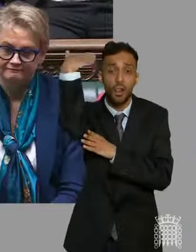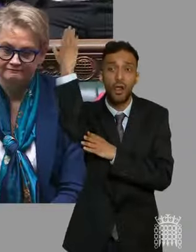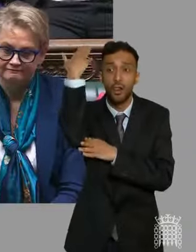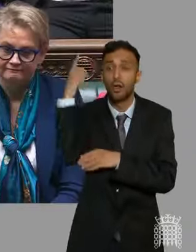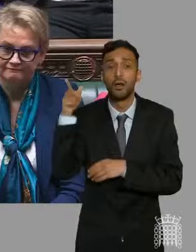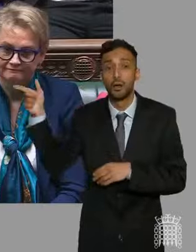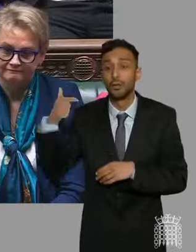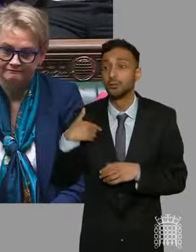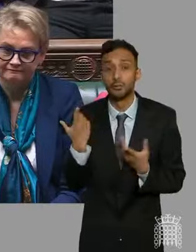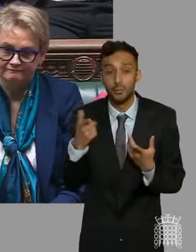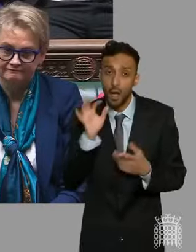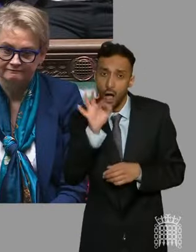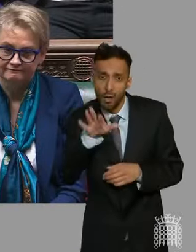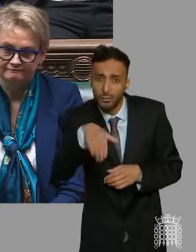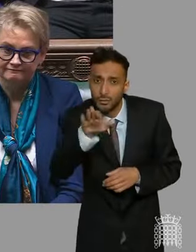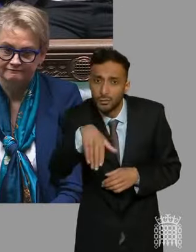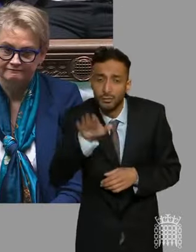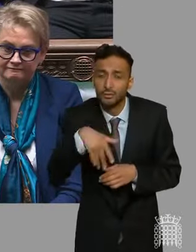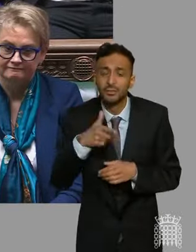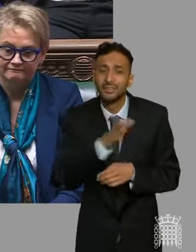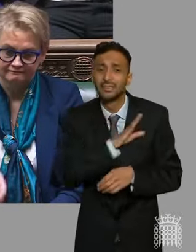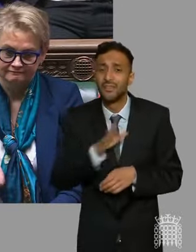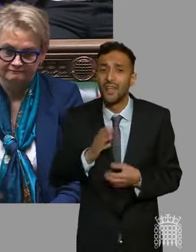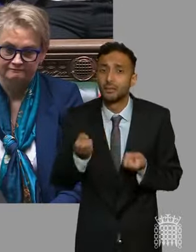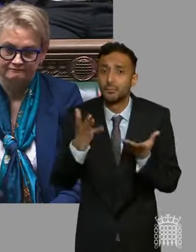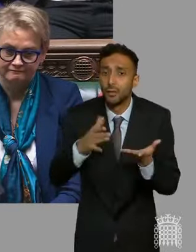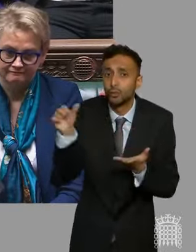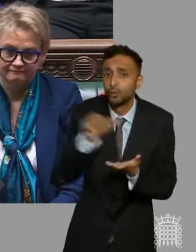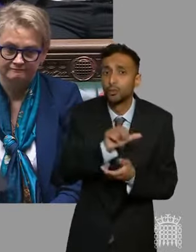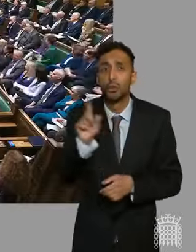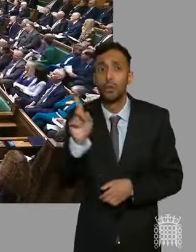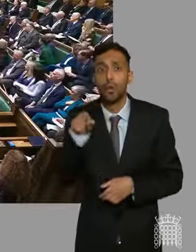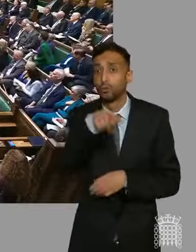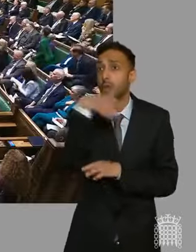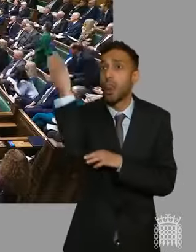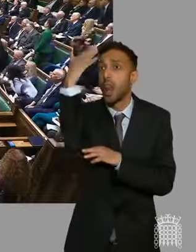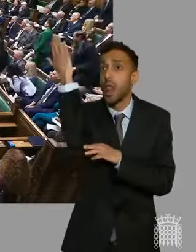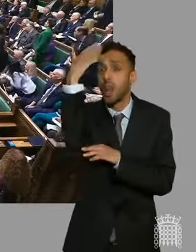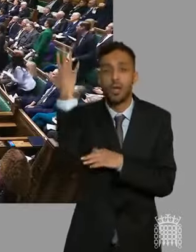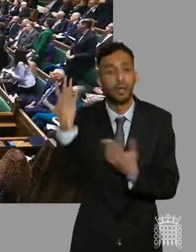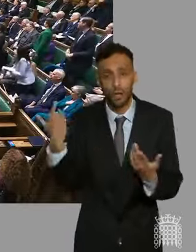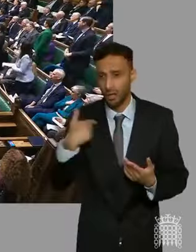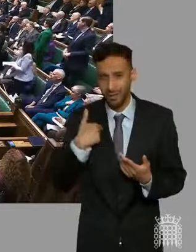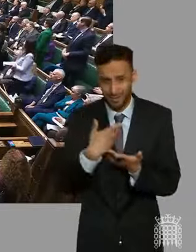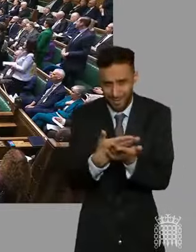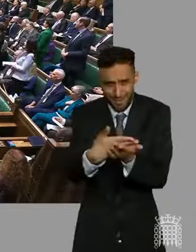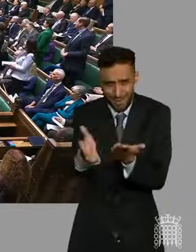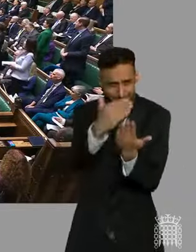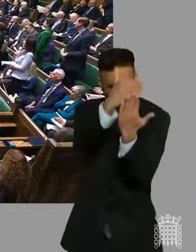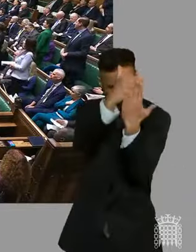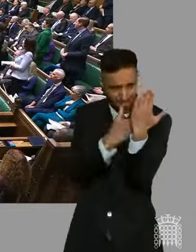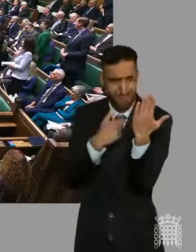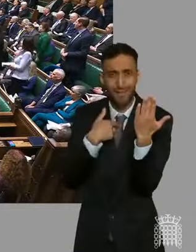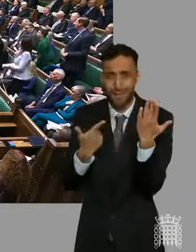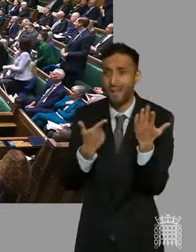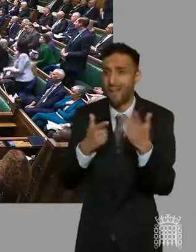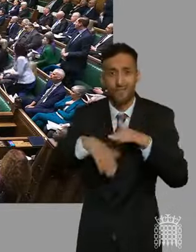set it out, a full, credible, costed plan, and I thought she supported it. Holly Billington.